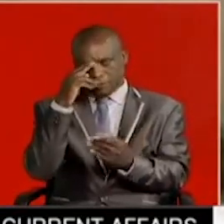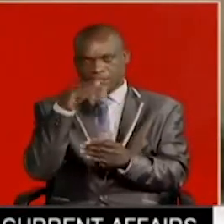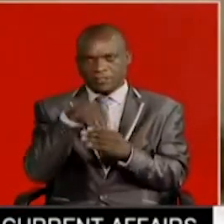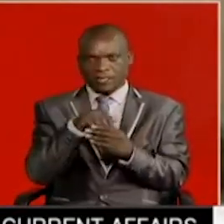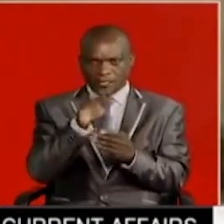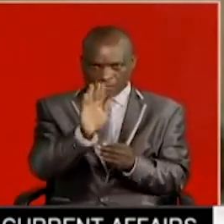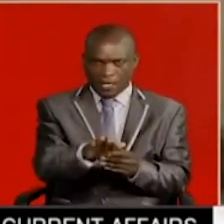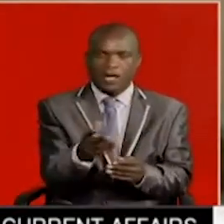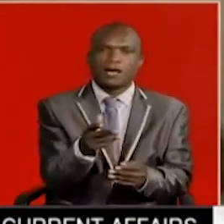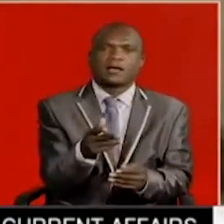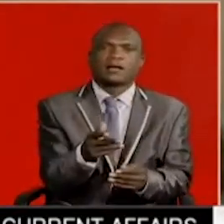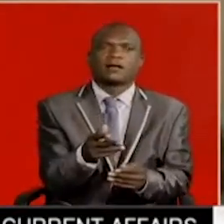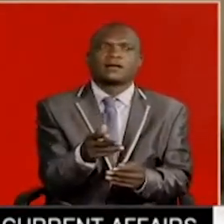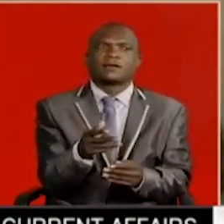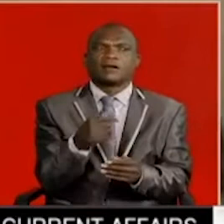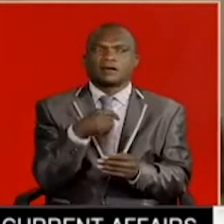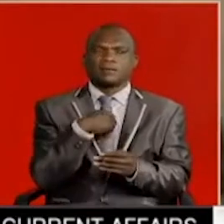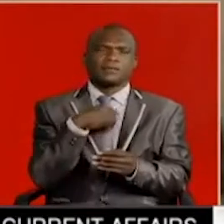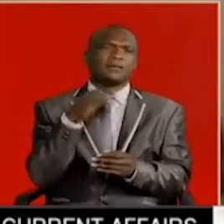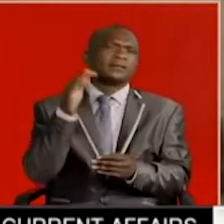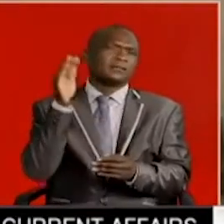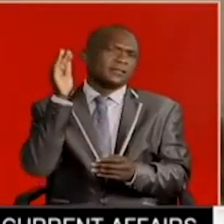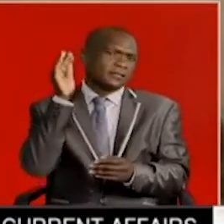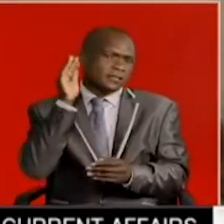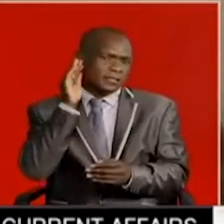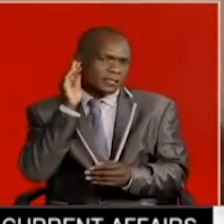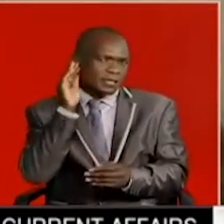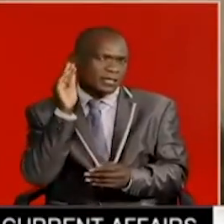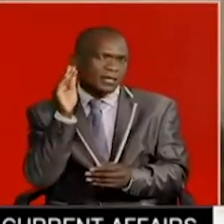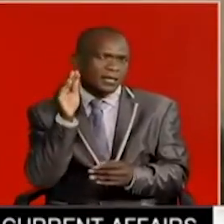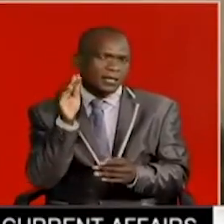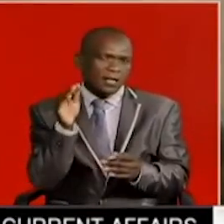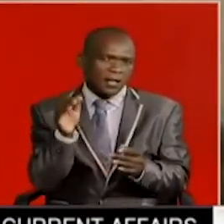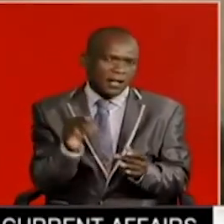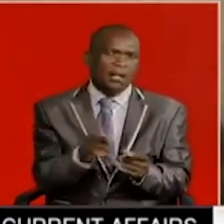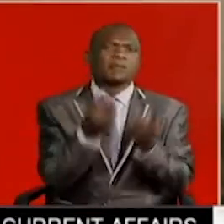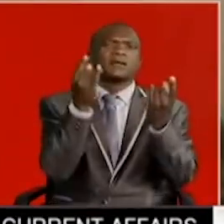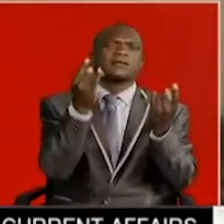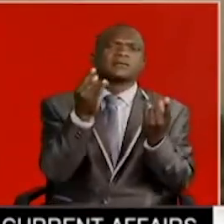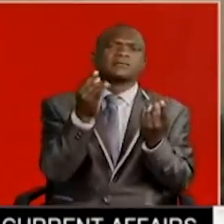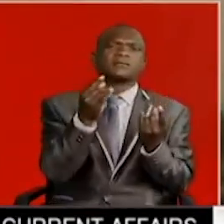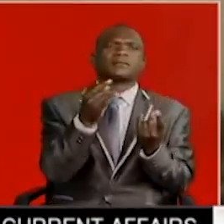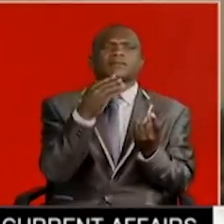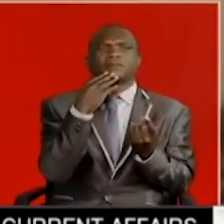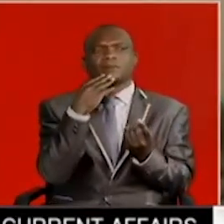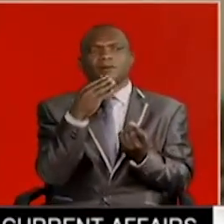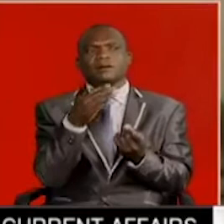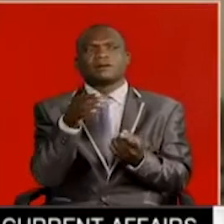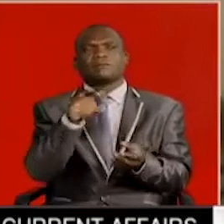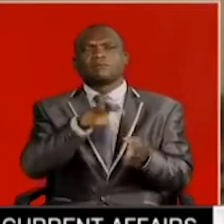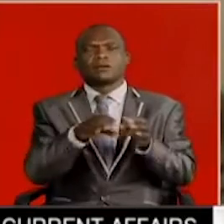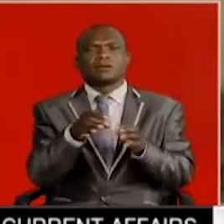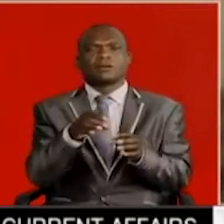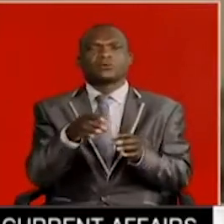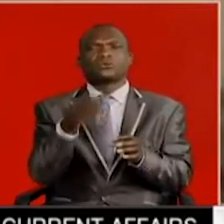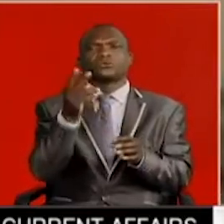Because we don't want to hear the stories that, you know, two doses cannot be accounted